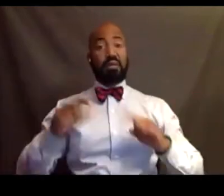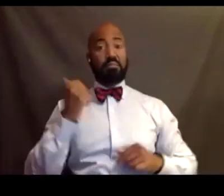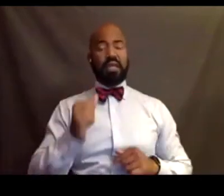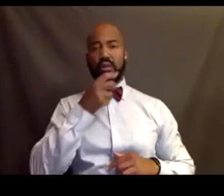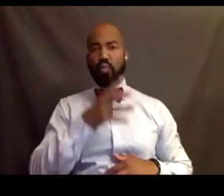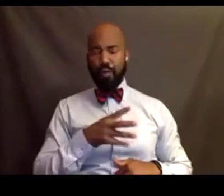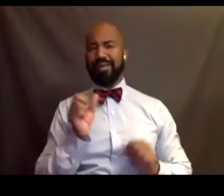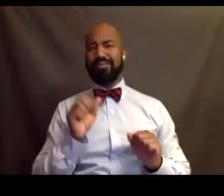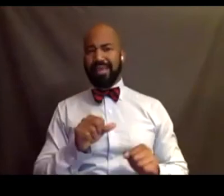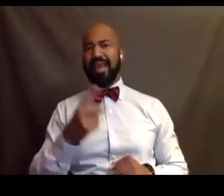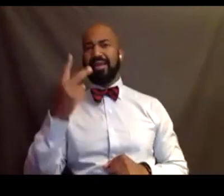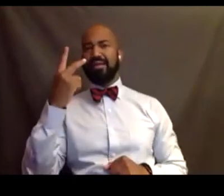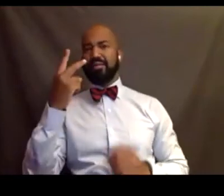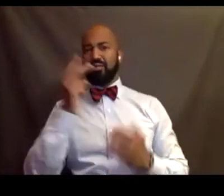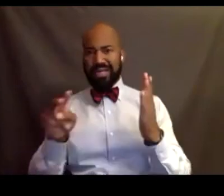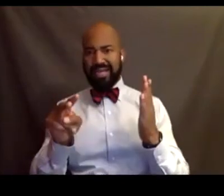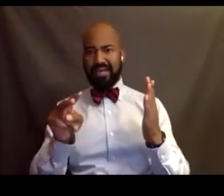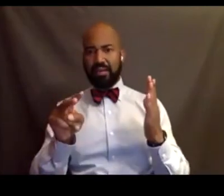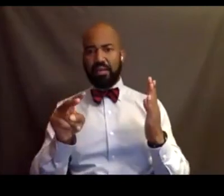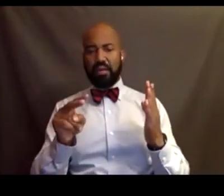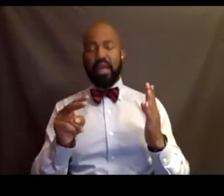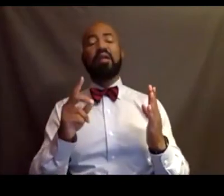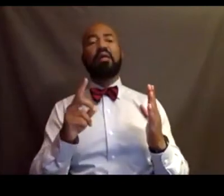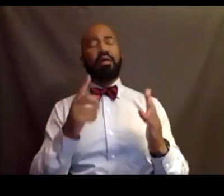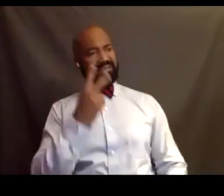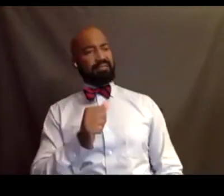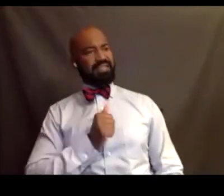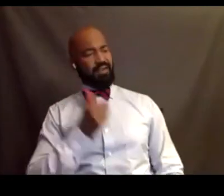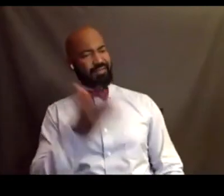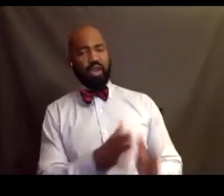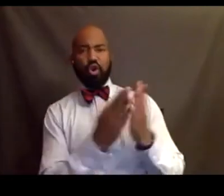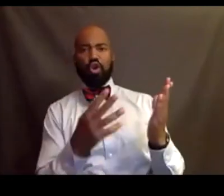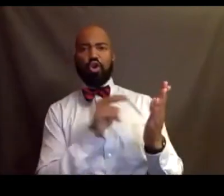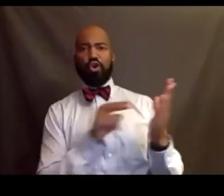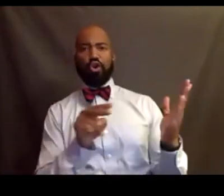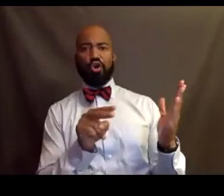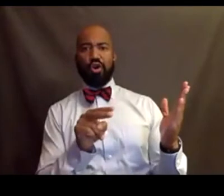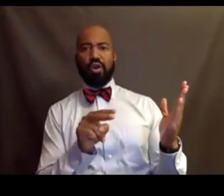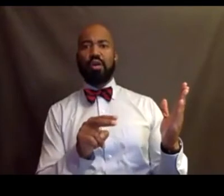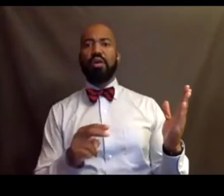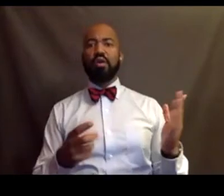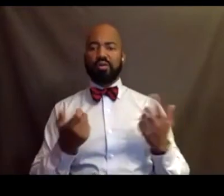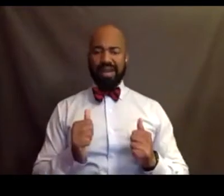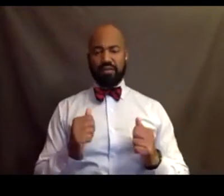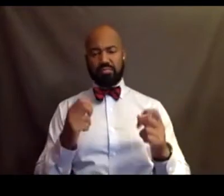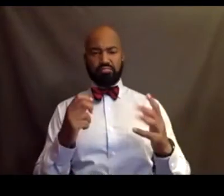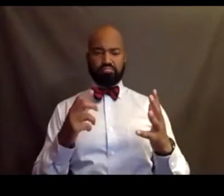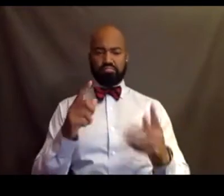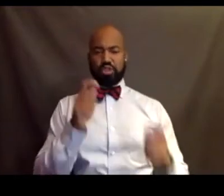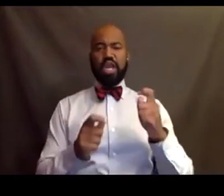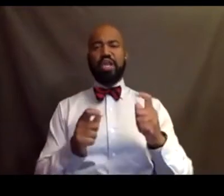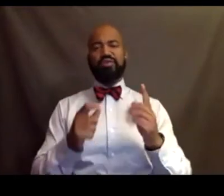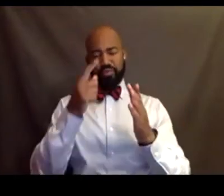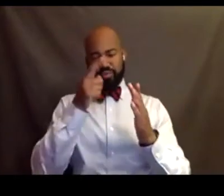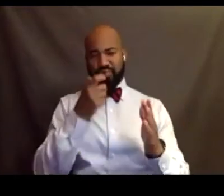and see themselves or see aspects of themselves and see like, hey, of taking over themselves and redefining who they are. And I feel like that